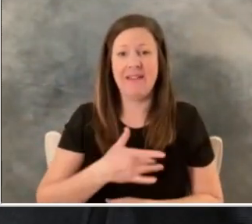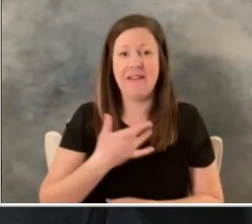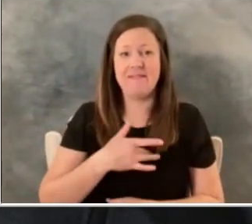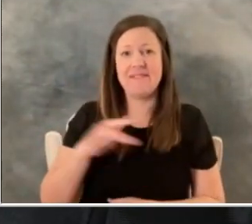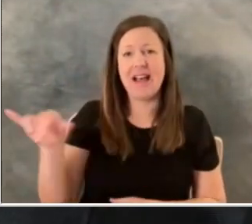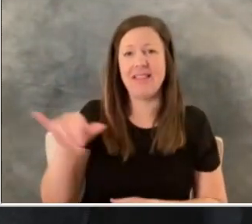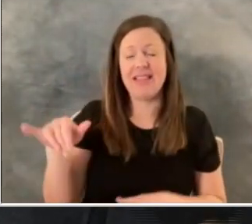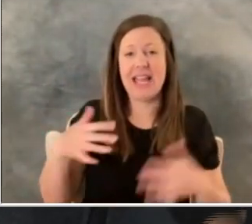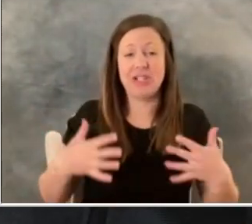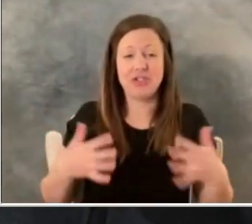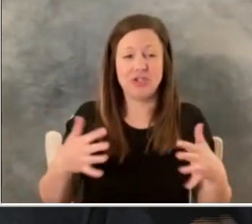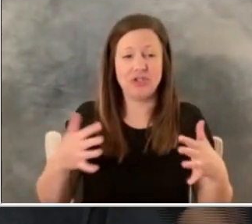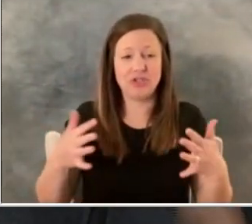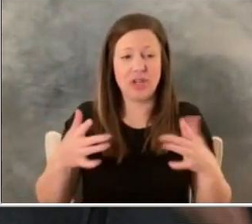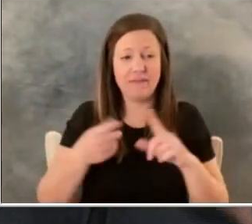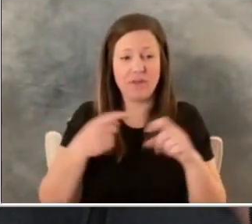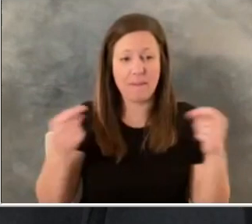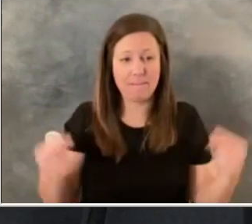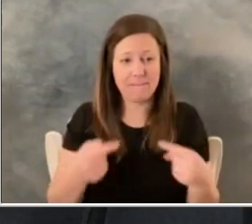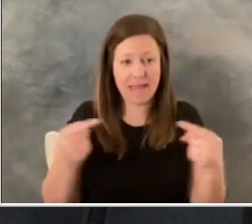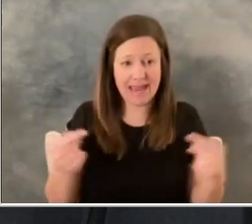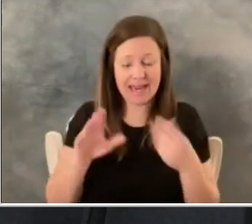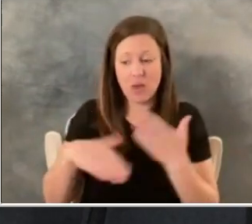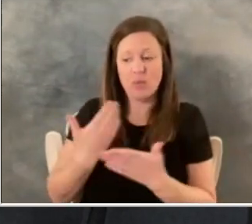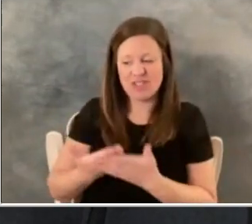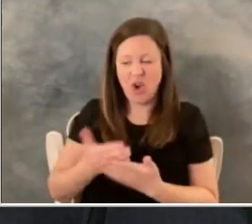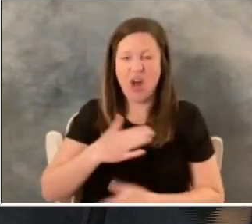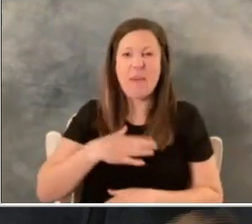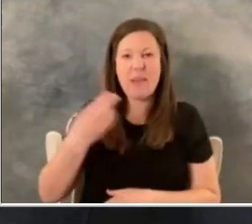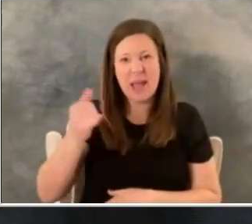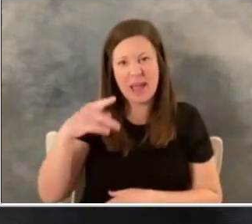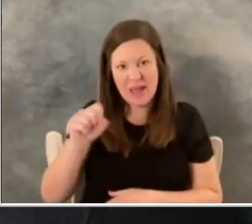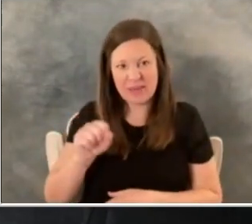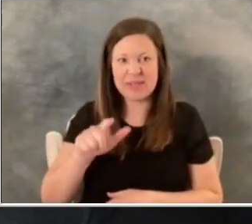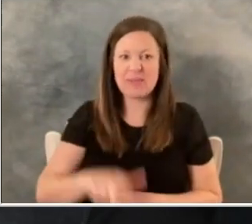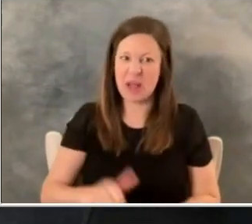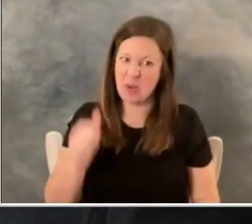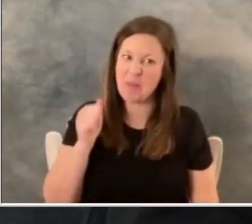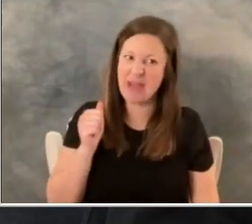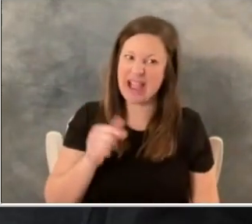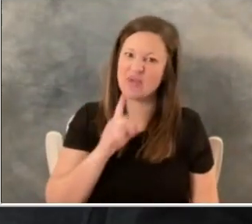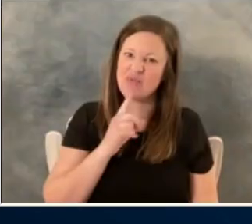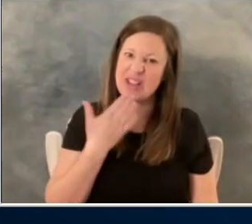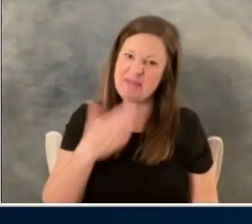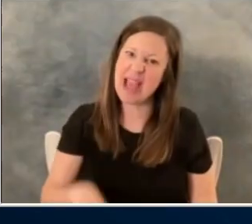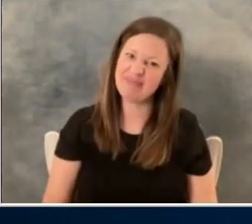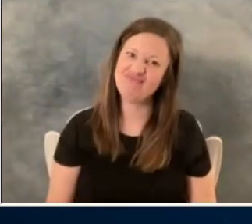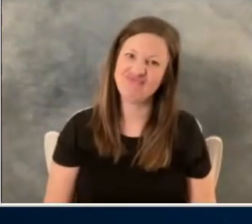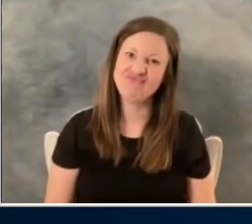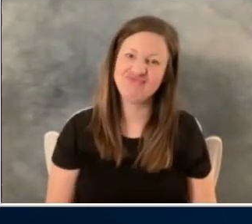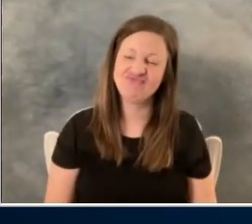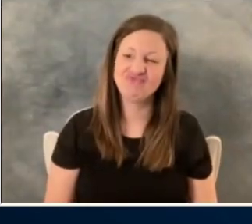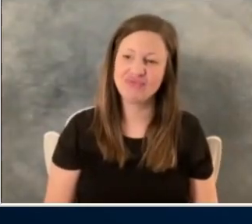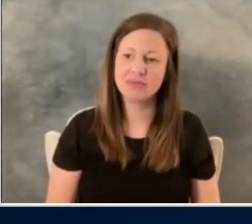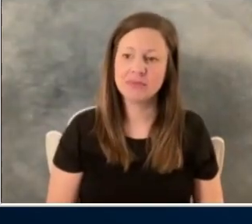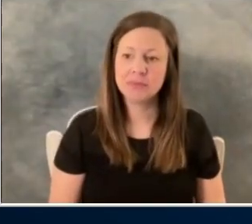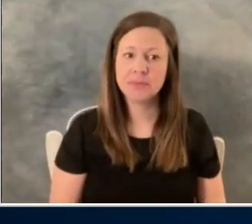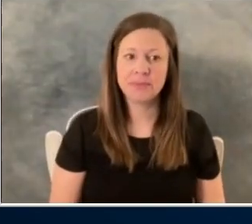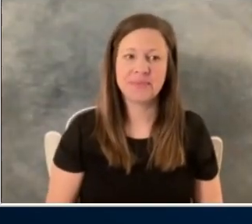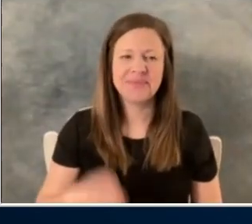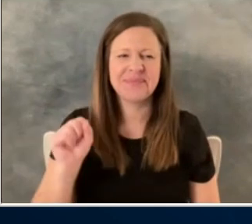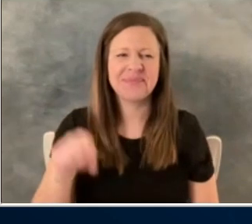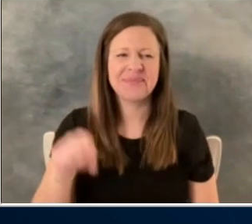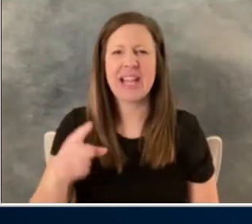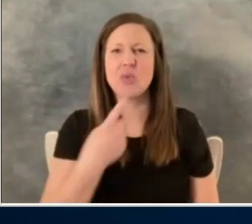pain. And it was all in my hips, my lower back, so intense. Yeah, you use the word intense,